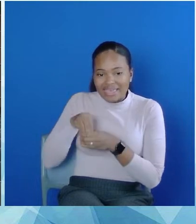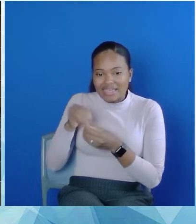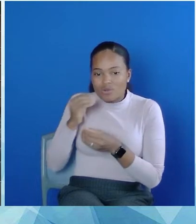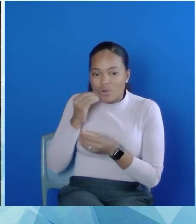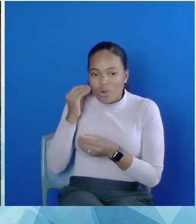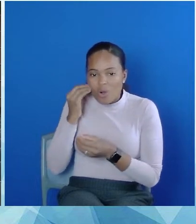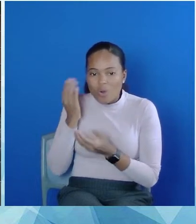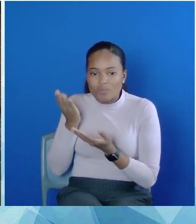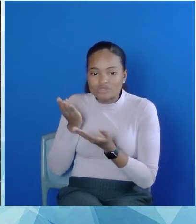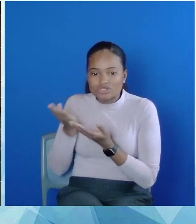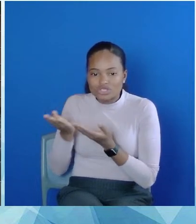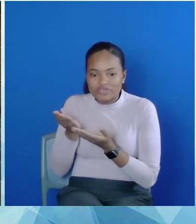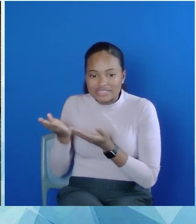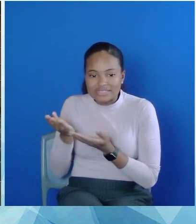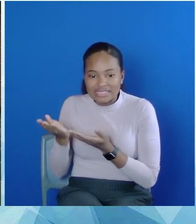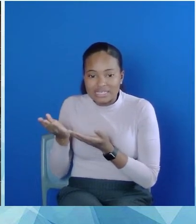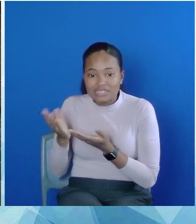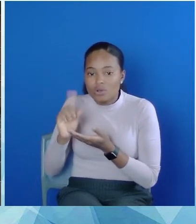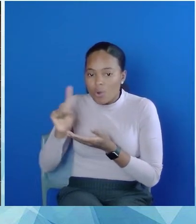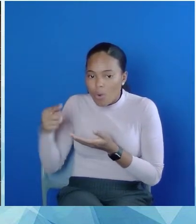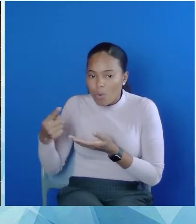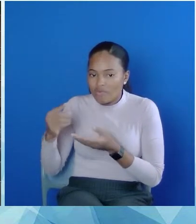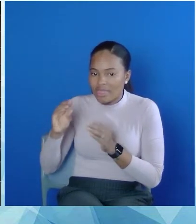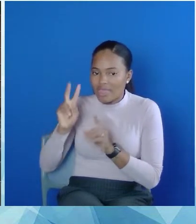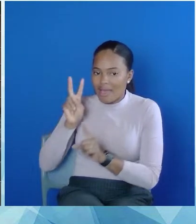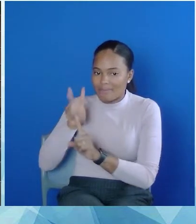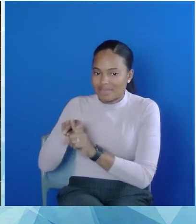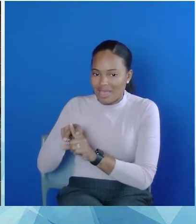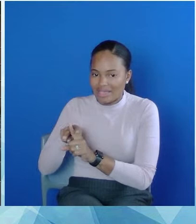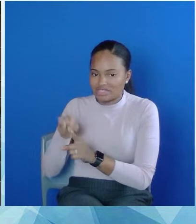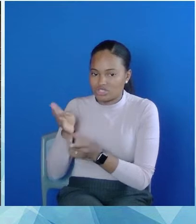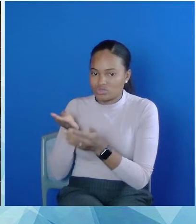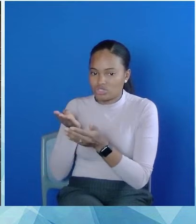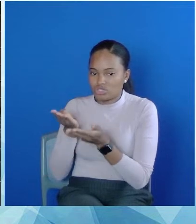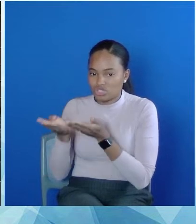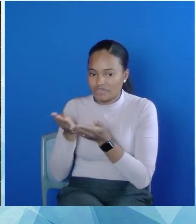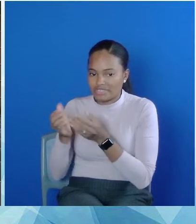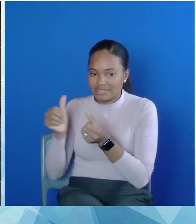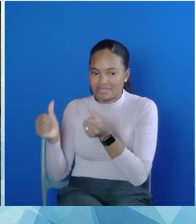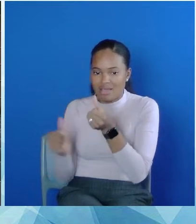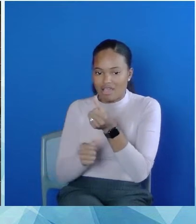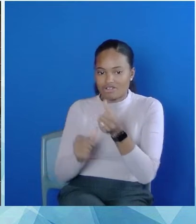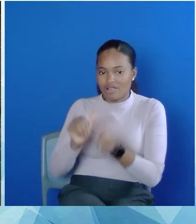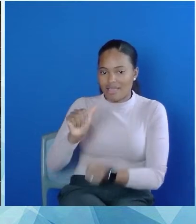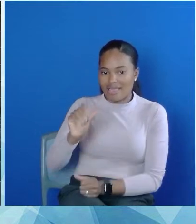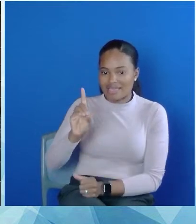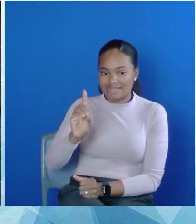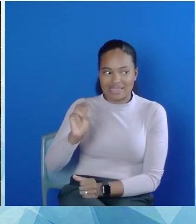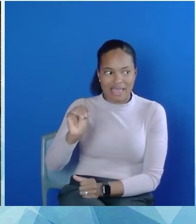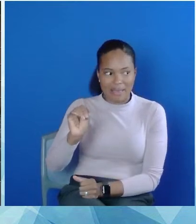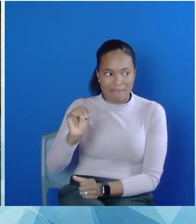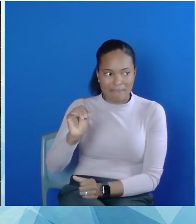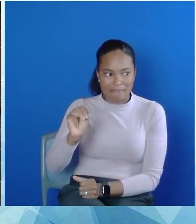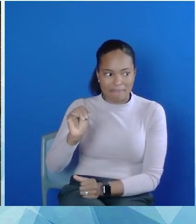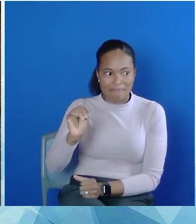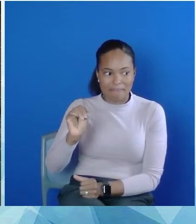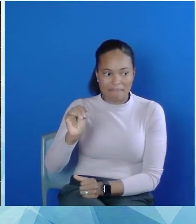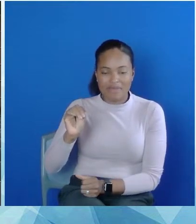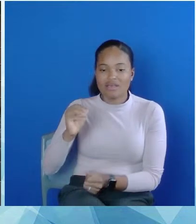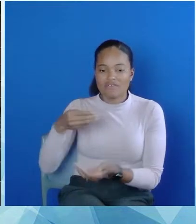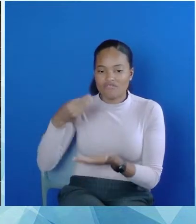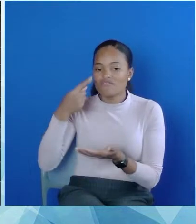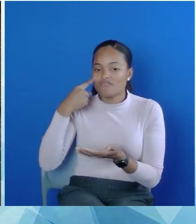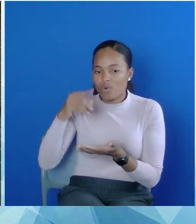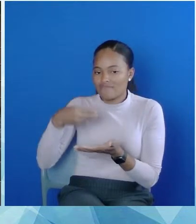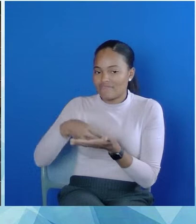statutes. It only applies to funding under ADM. So we do not receive ADM. And that is